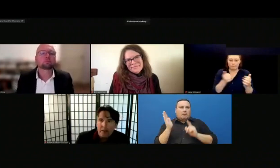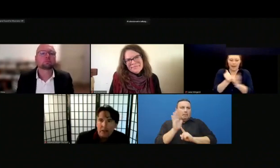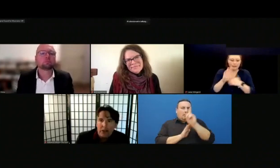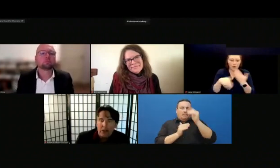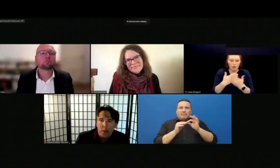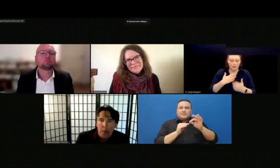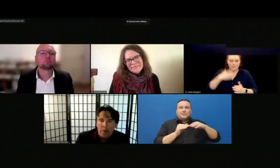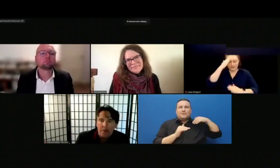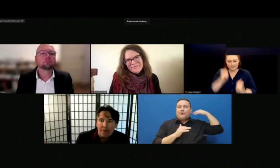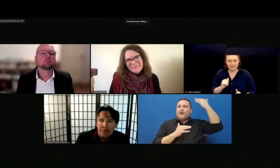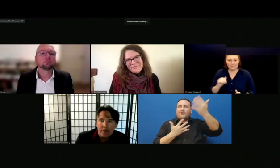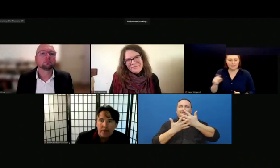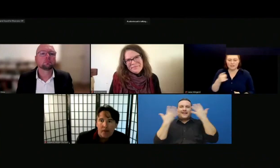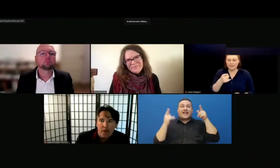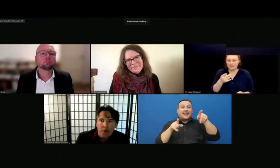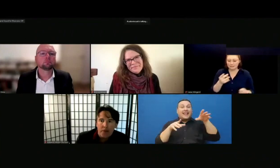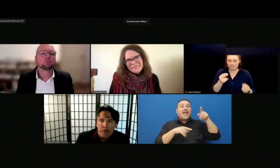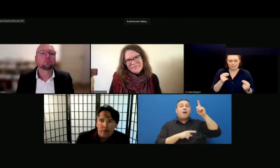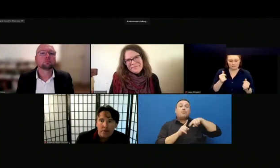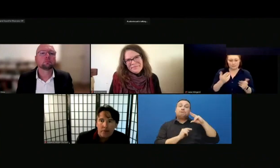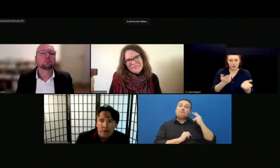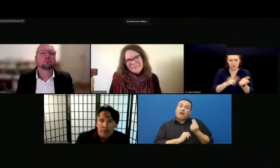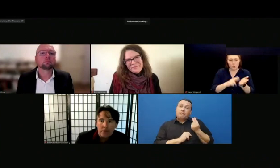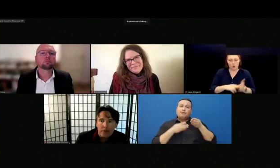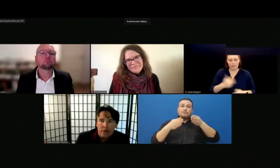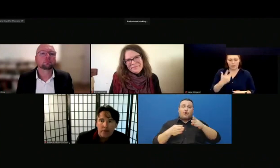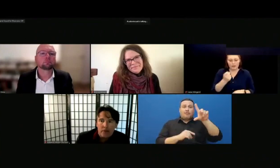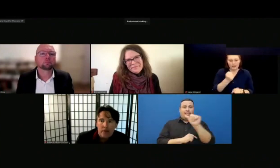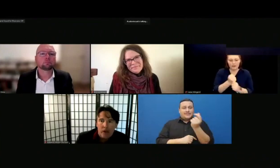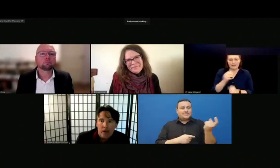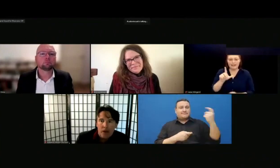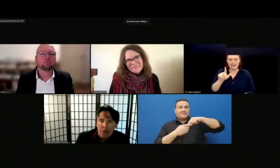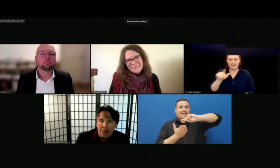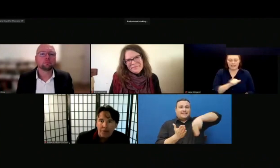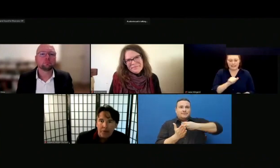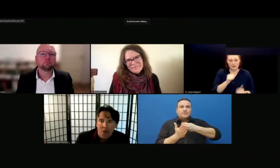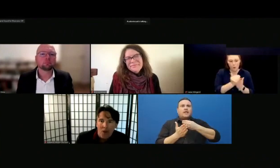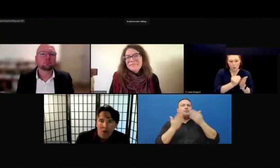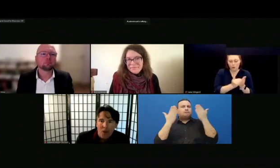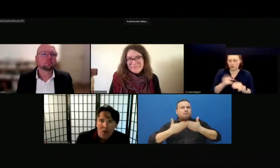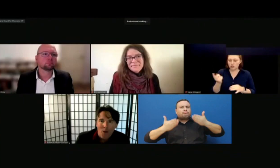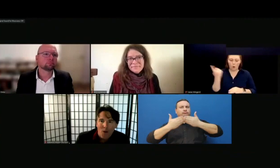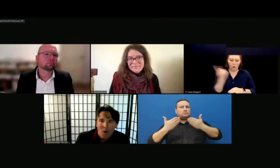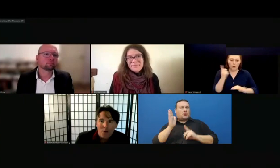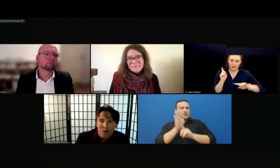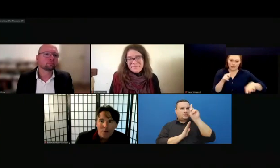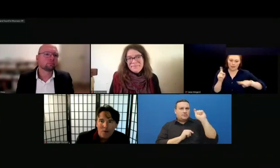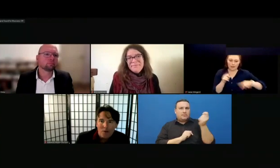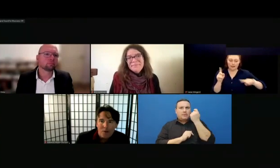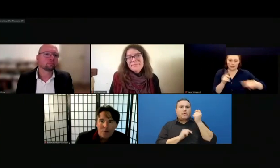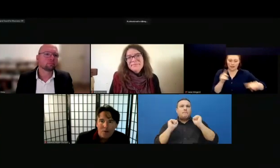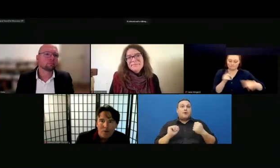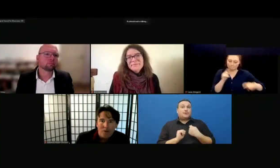soon enrolled in a 3-year lease course that she always attended with great commitment